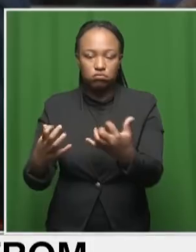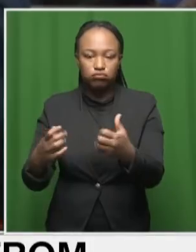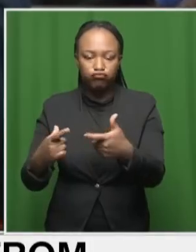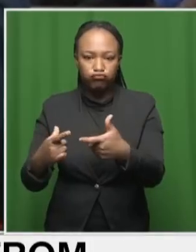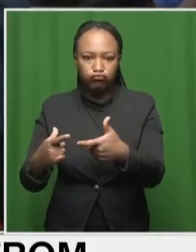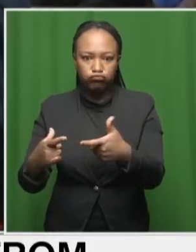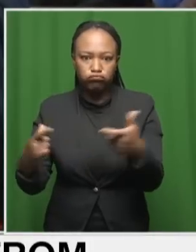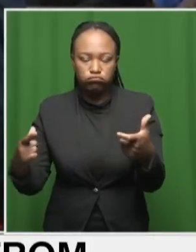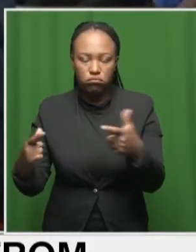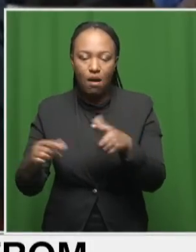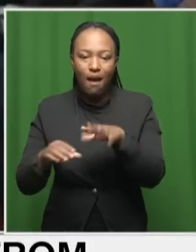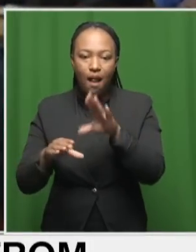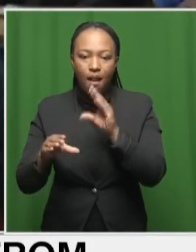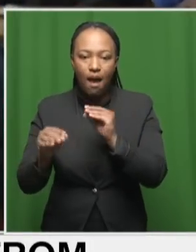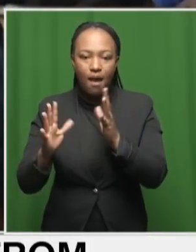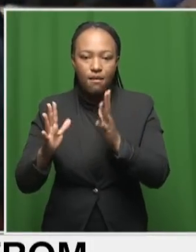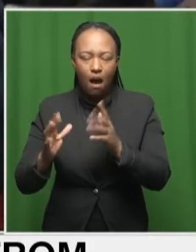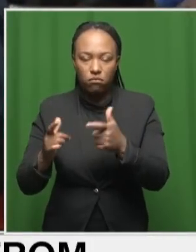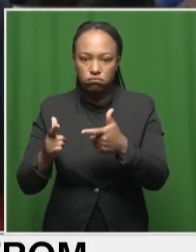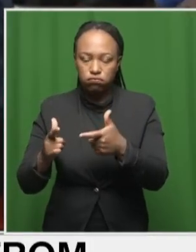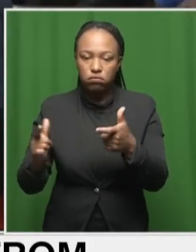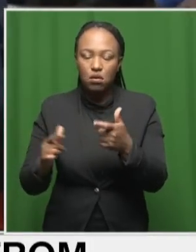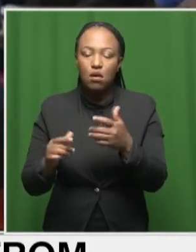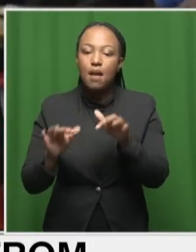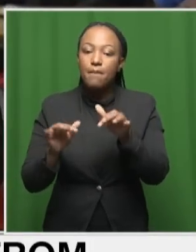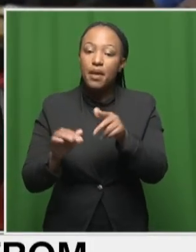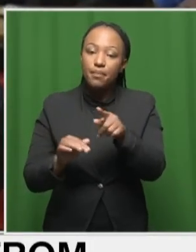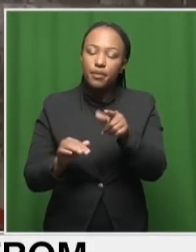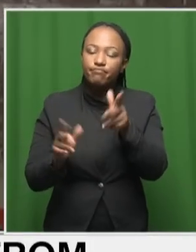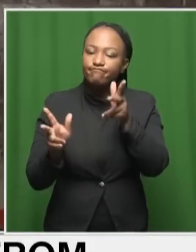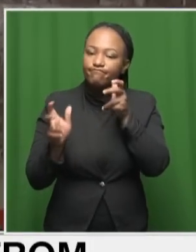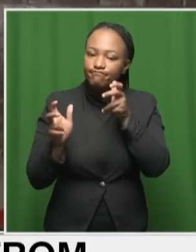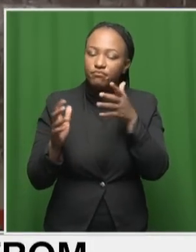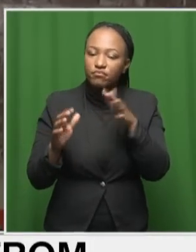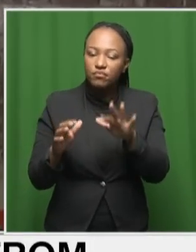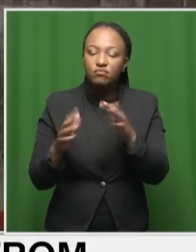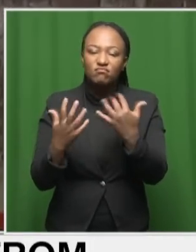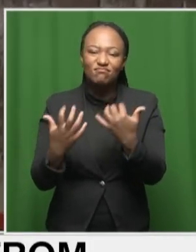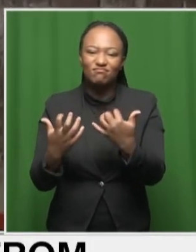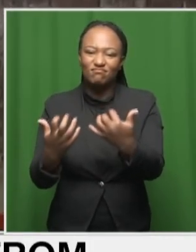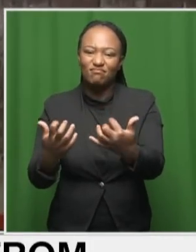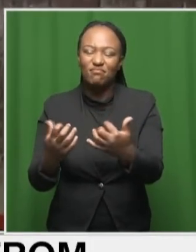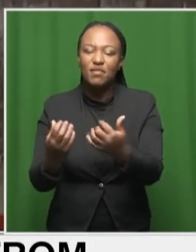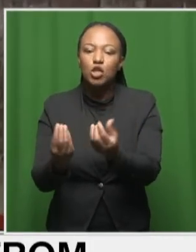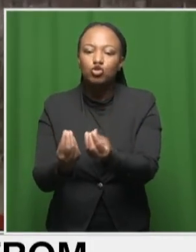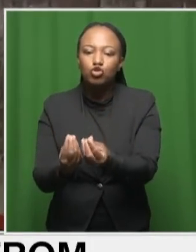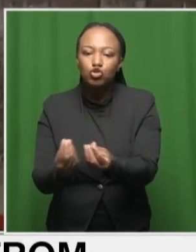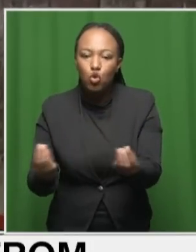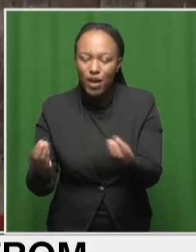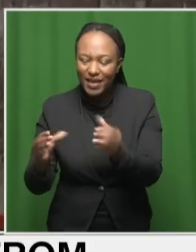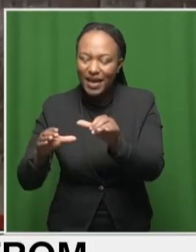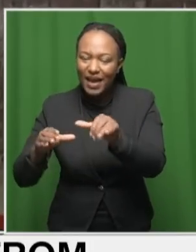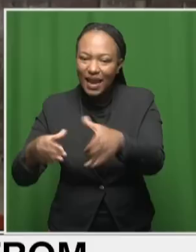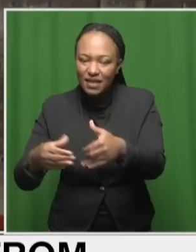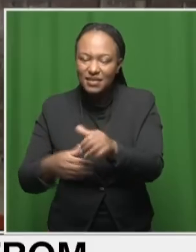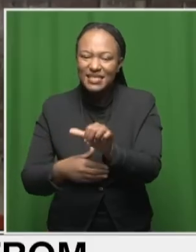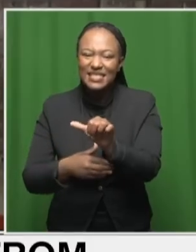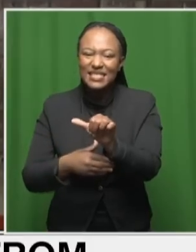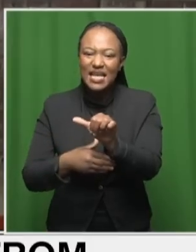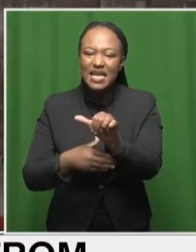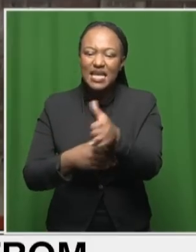And your listeners pointed out that you get these very large classes of 60 kids in some of the more rural